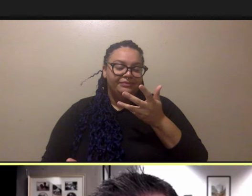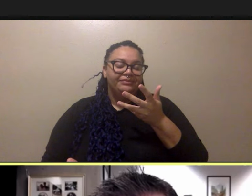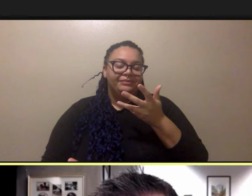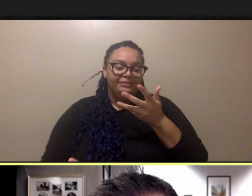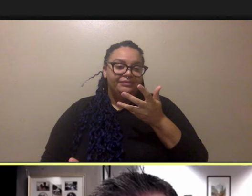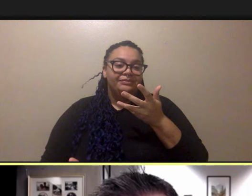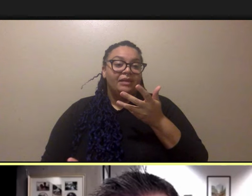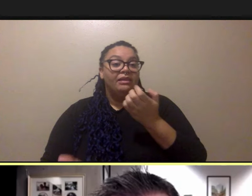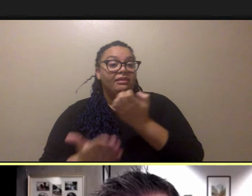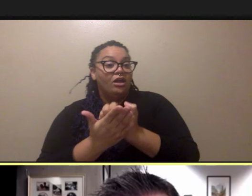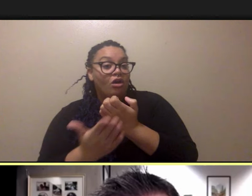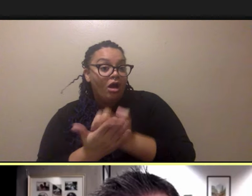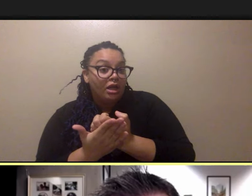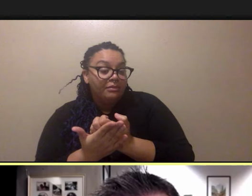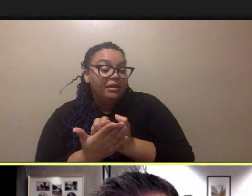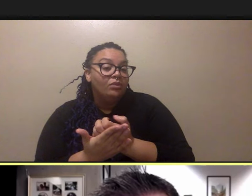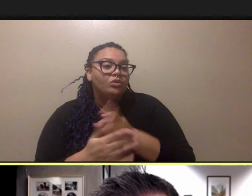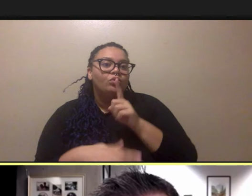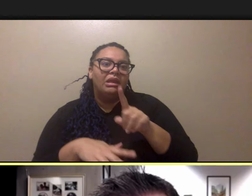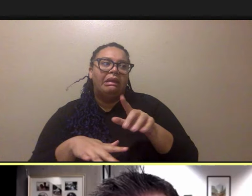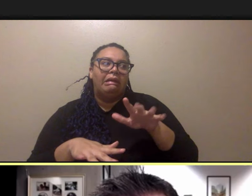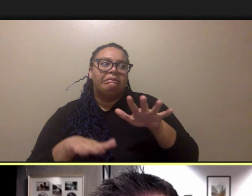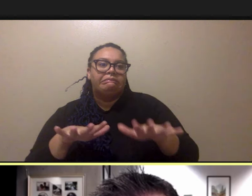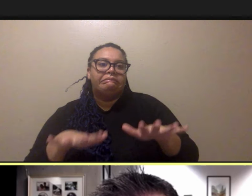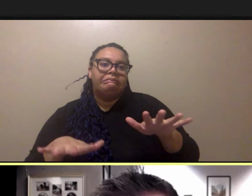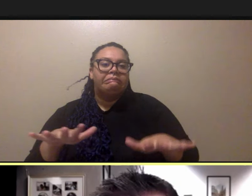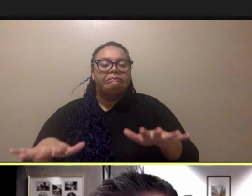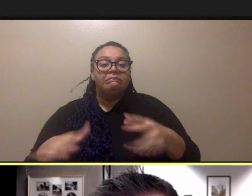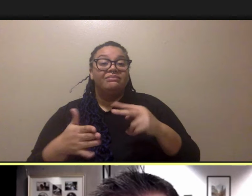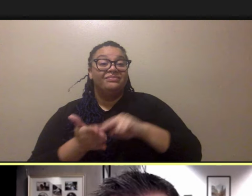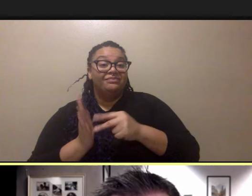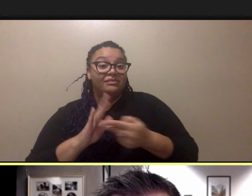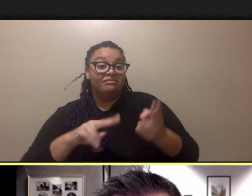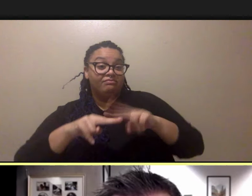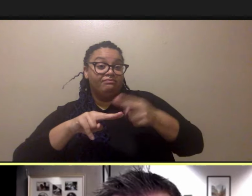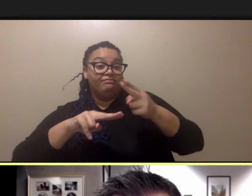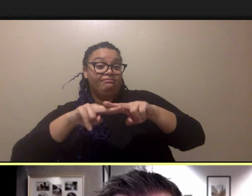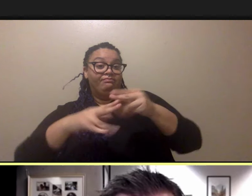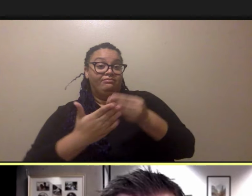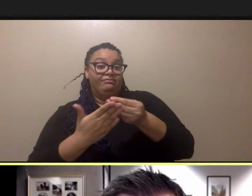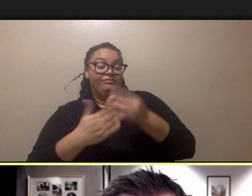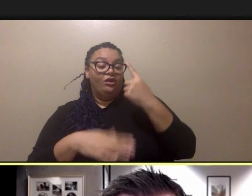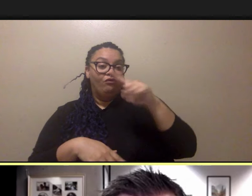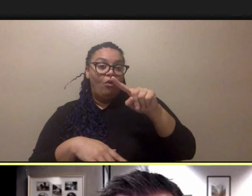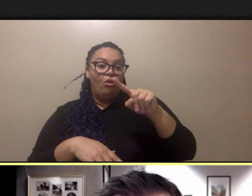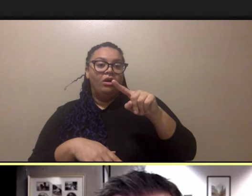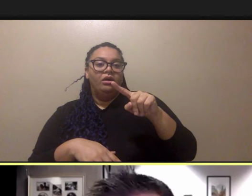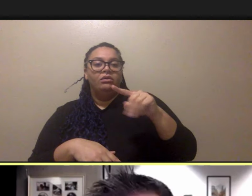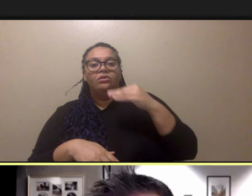And the economy kind of stagnated, and there was a lot of rise in prices of property, rise in prices of goods.